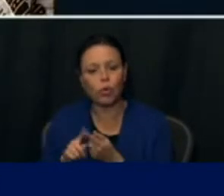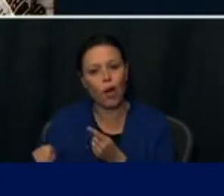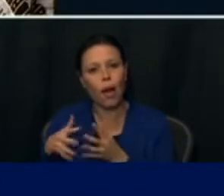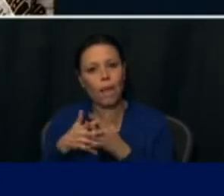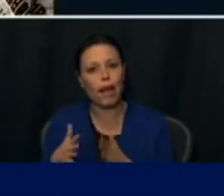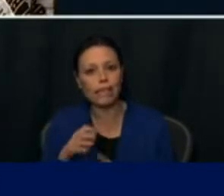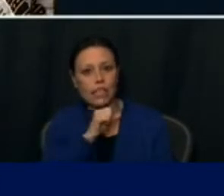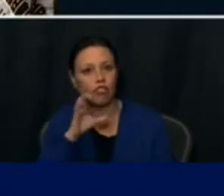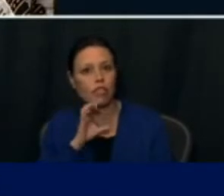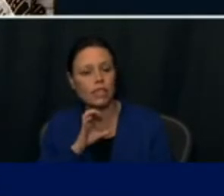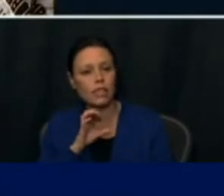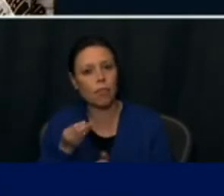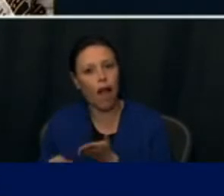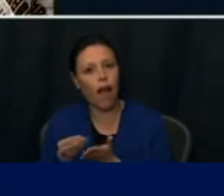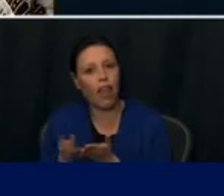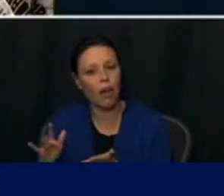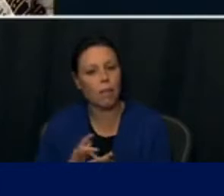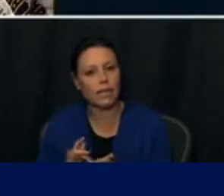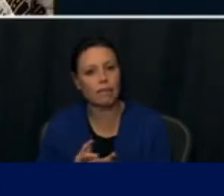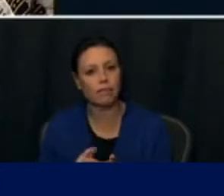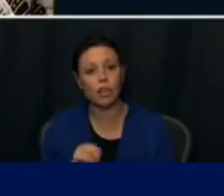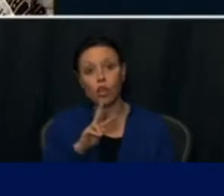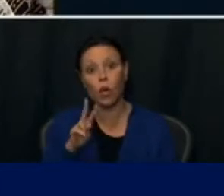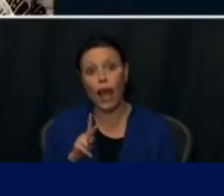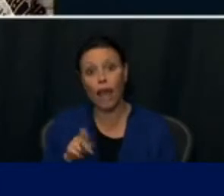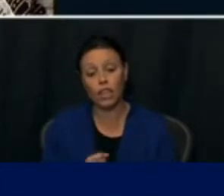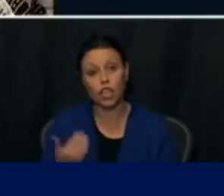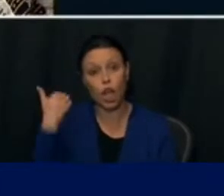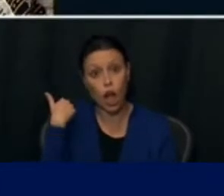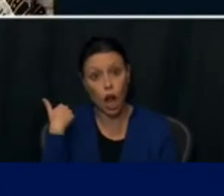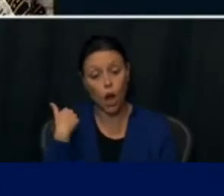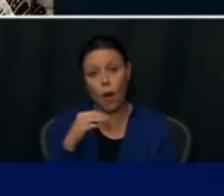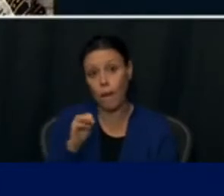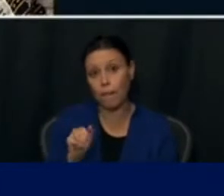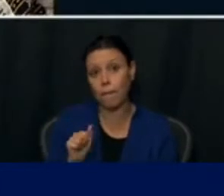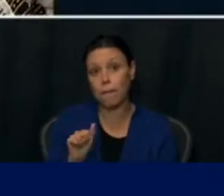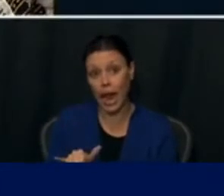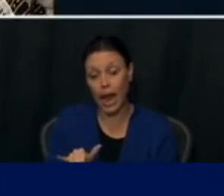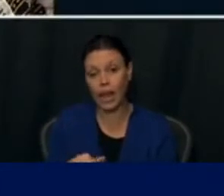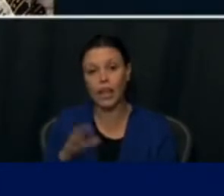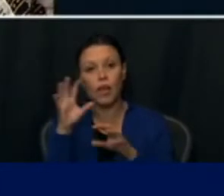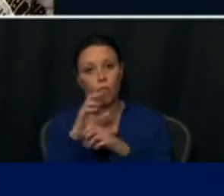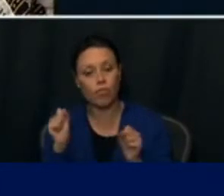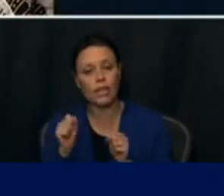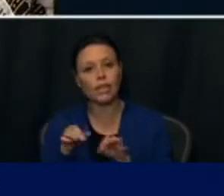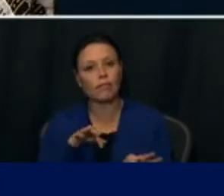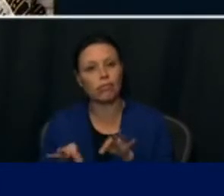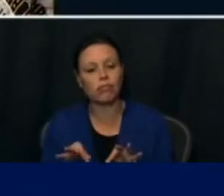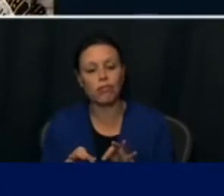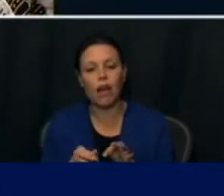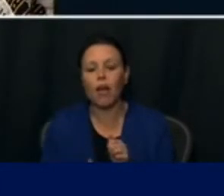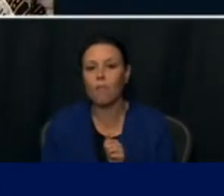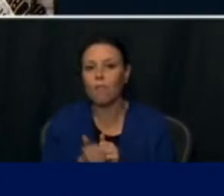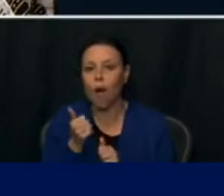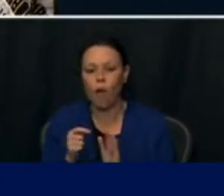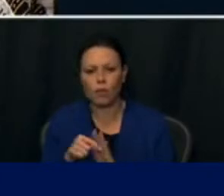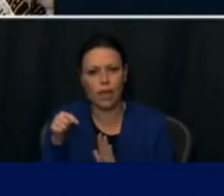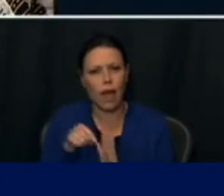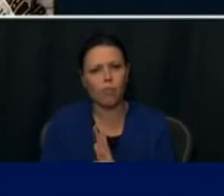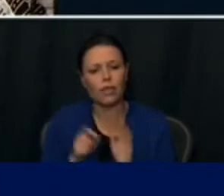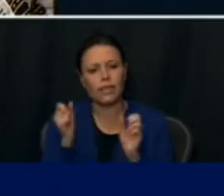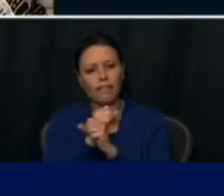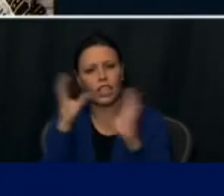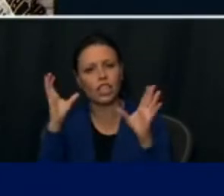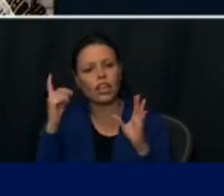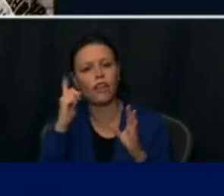pharmacy counter and almost two and a half years ago in May the president laid out the most comprehensive vision